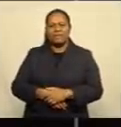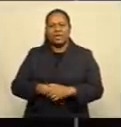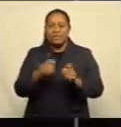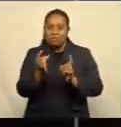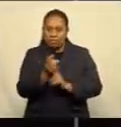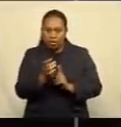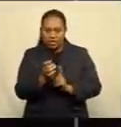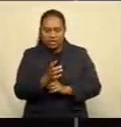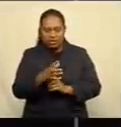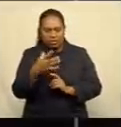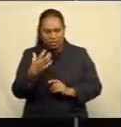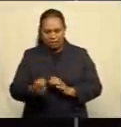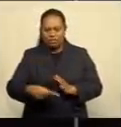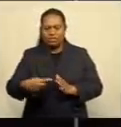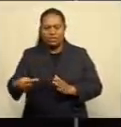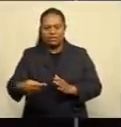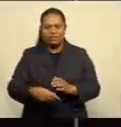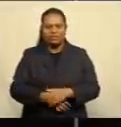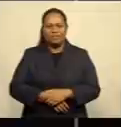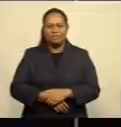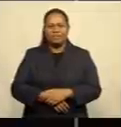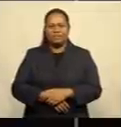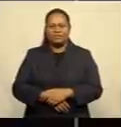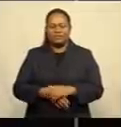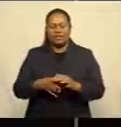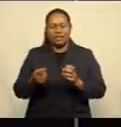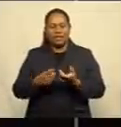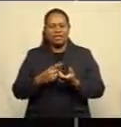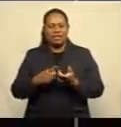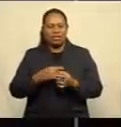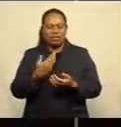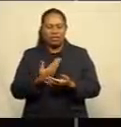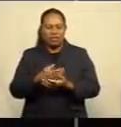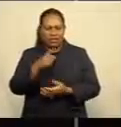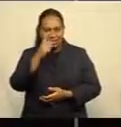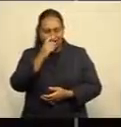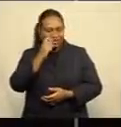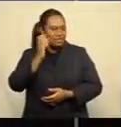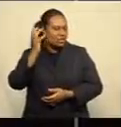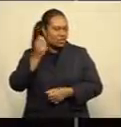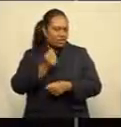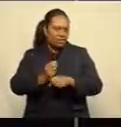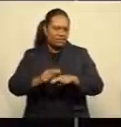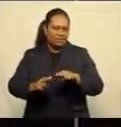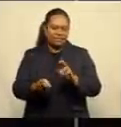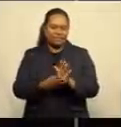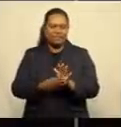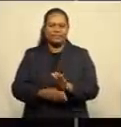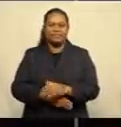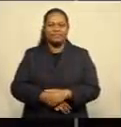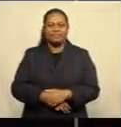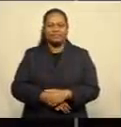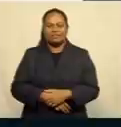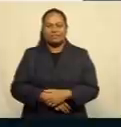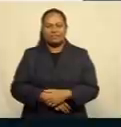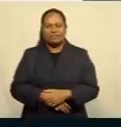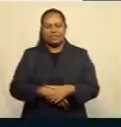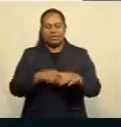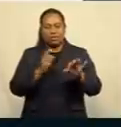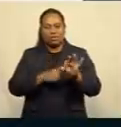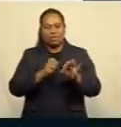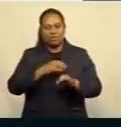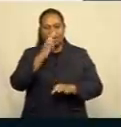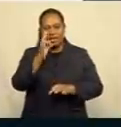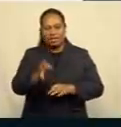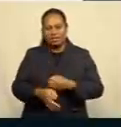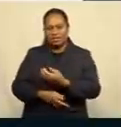run in containment zones. For these stories and others, you can tune in daily to our sister radio station Gold FM. To our poll question, this